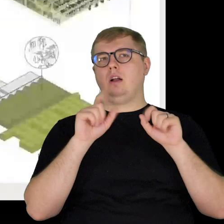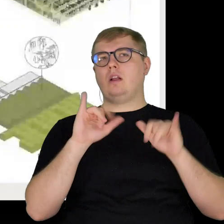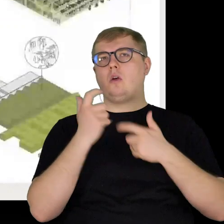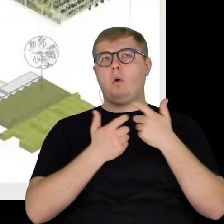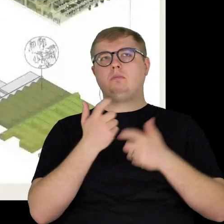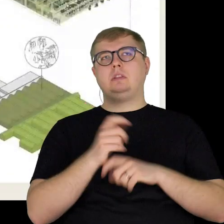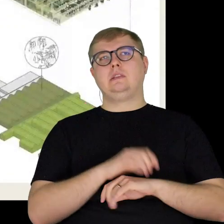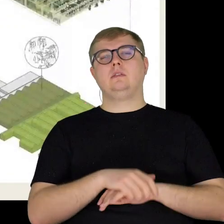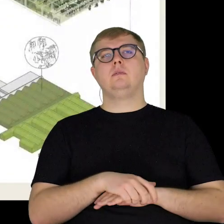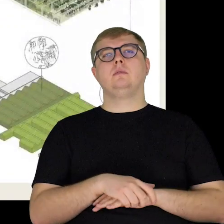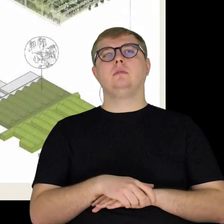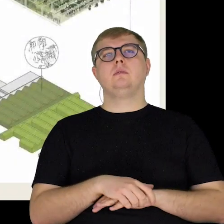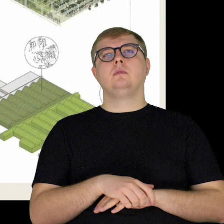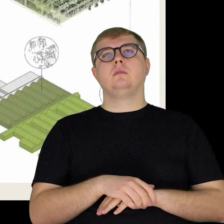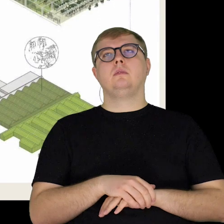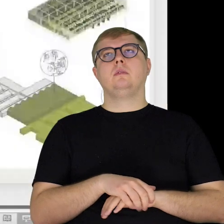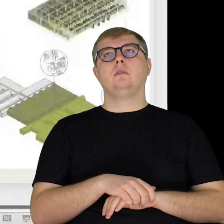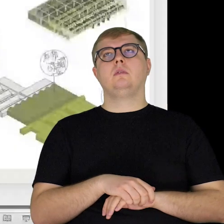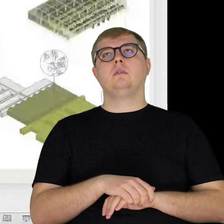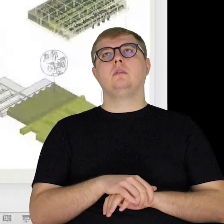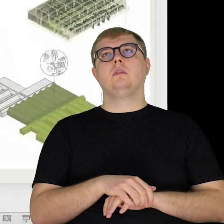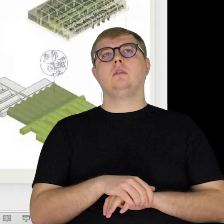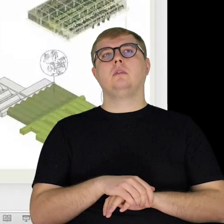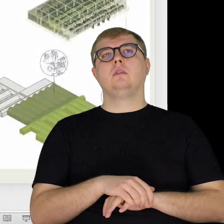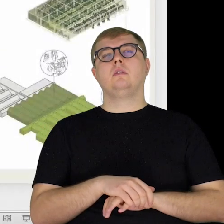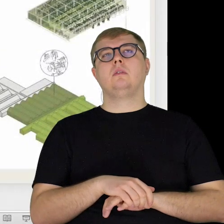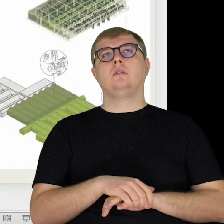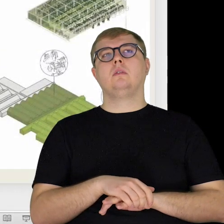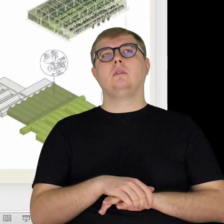Actually, I think it's this one now.